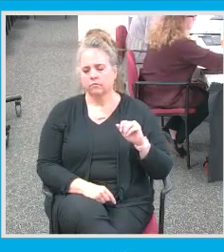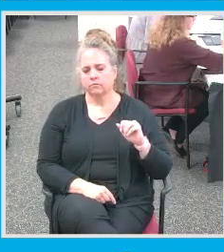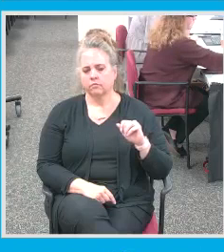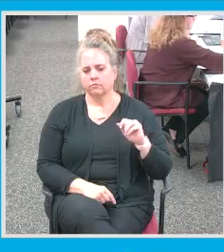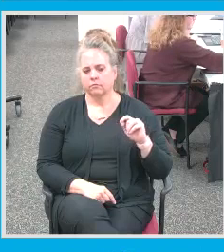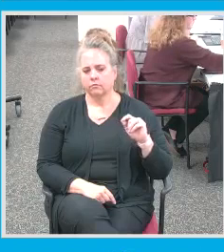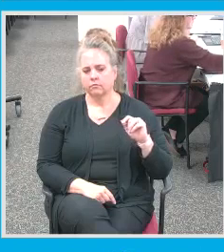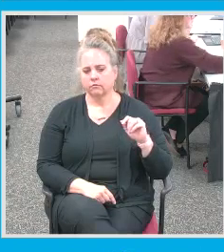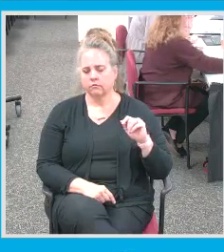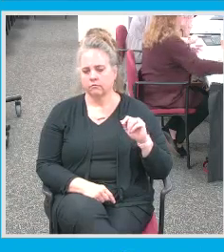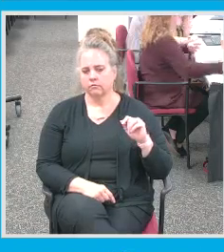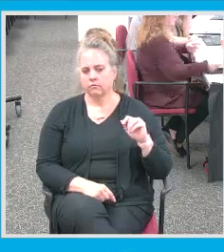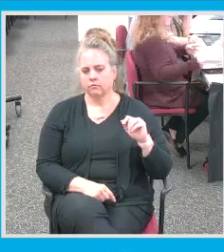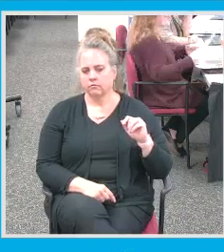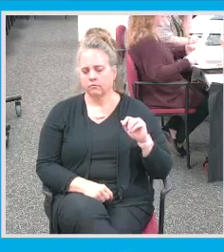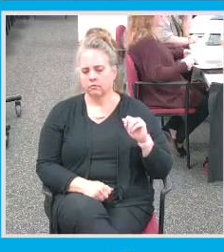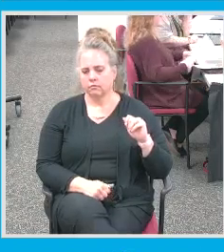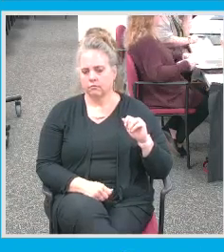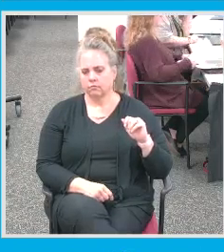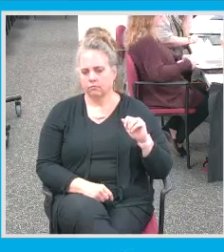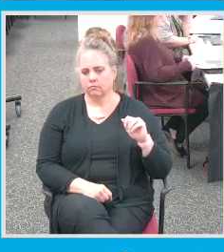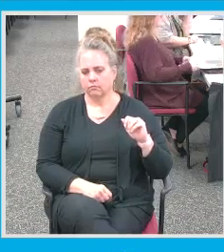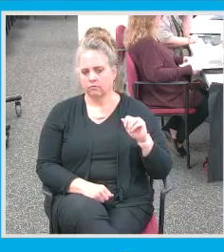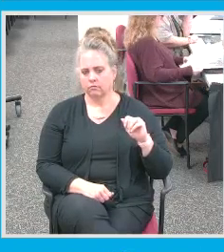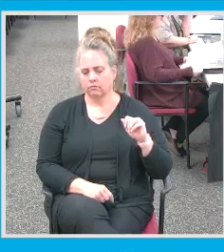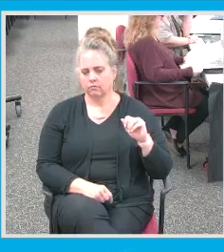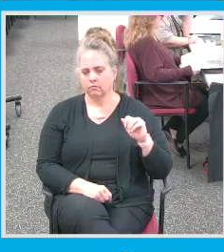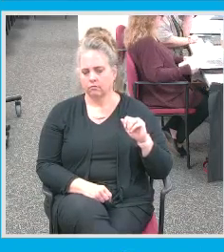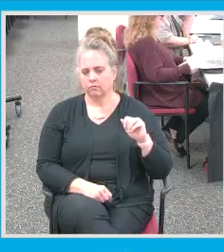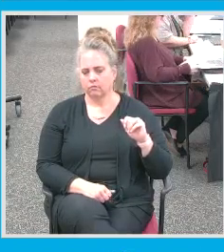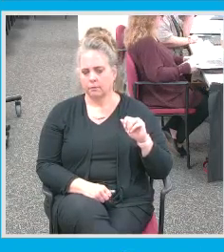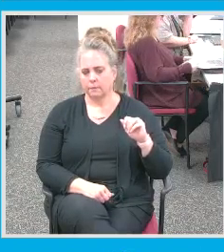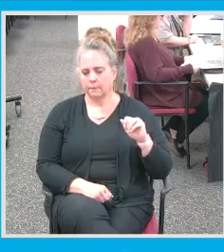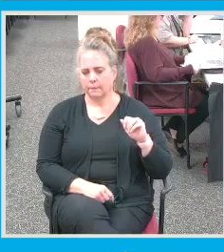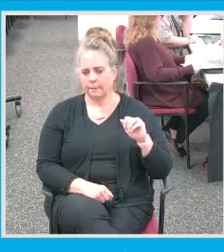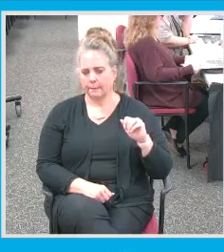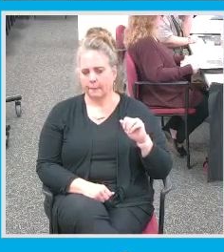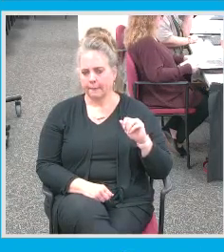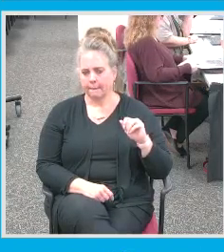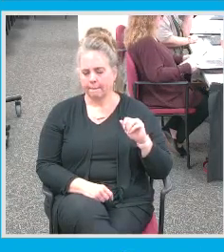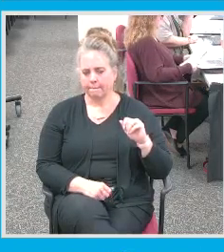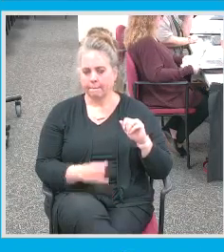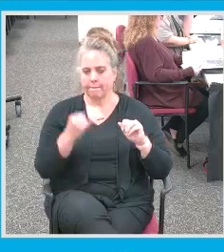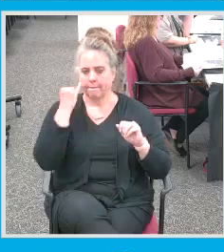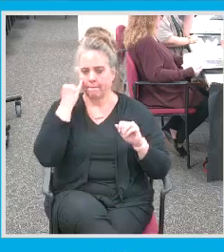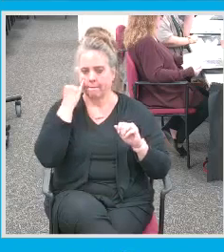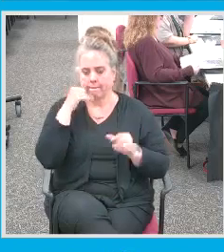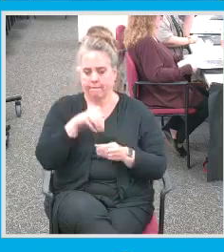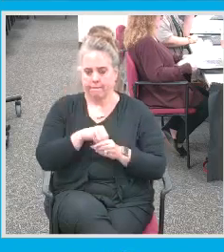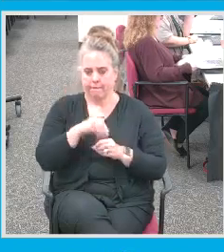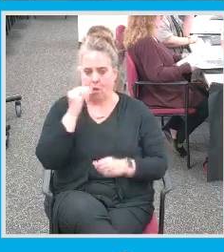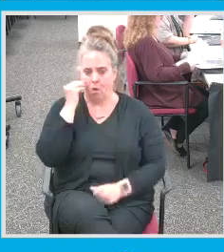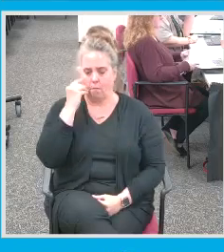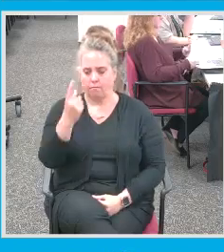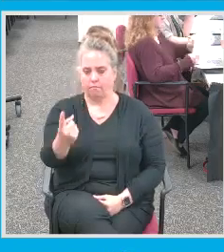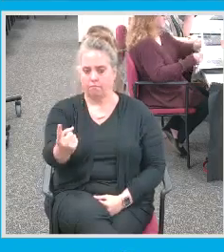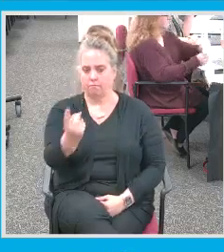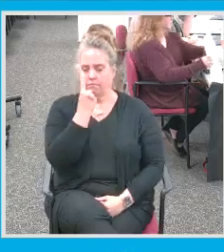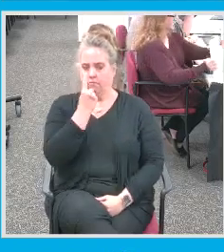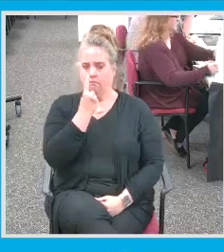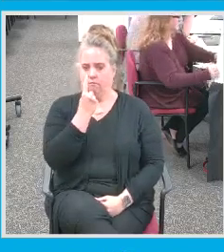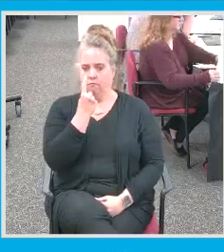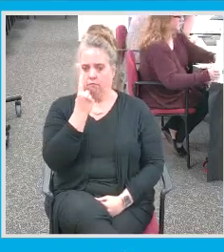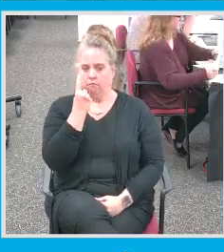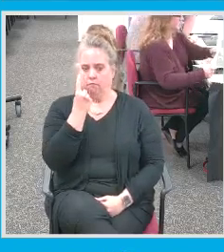the likelihood of being in a in-home invasion situation versus having someone in your home who's